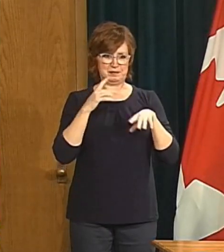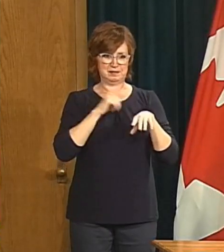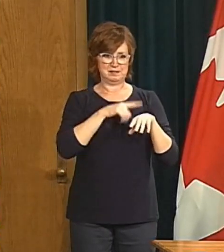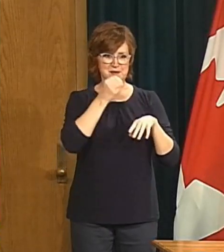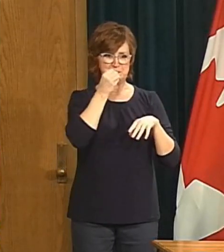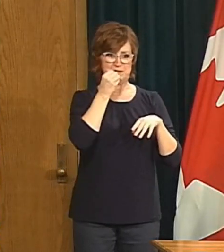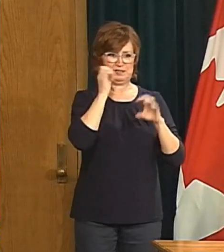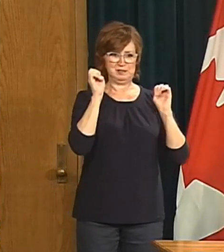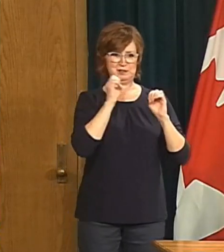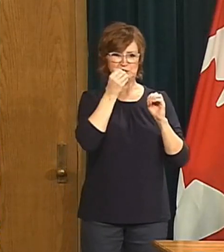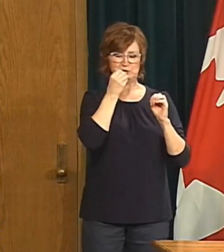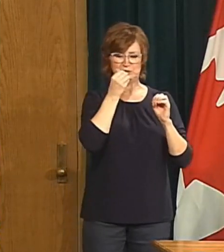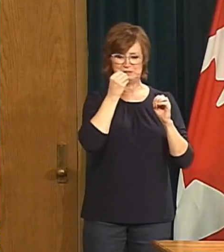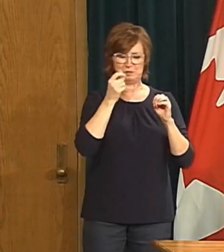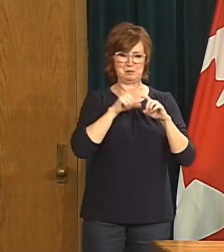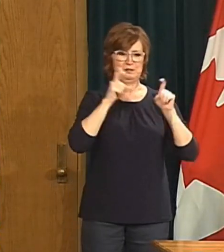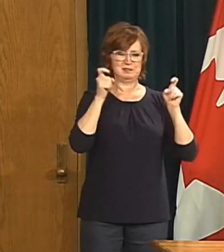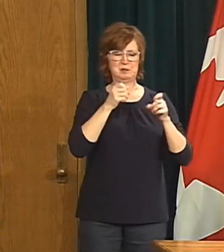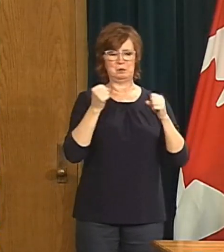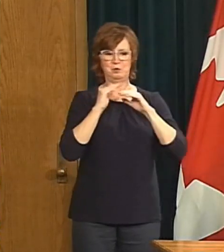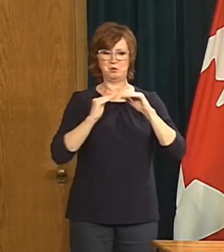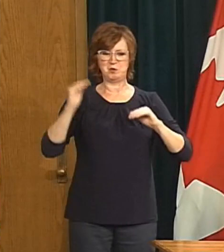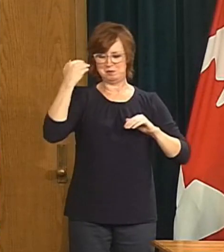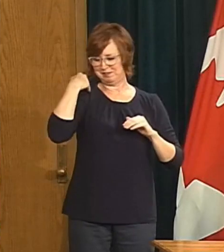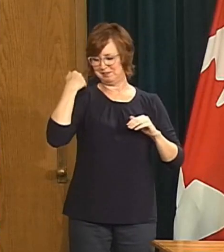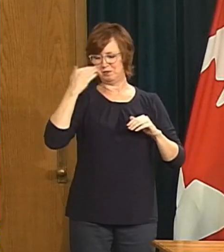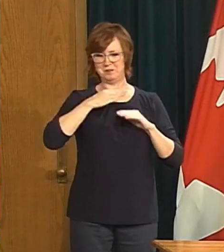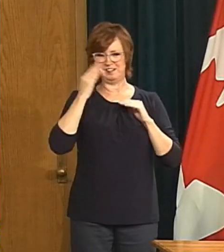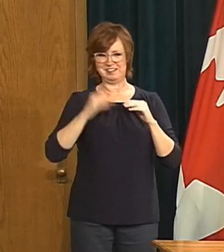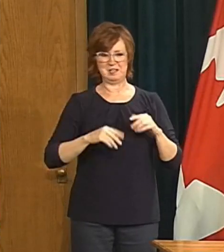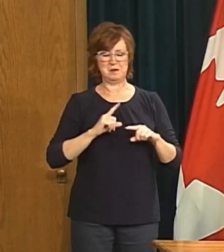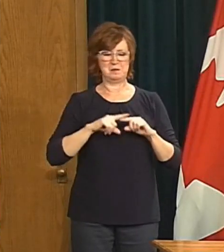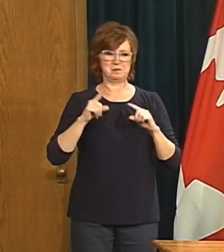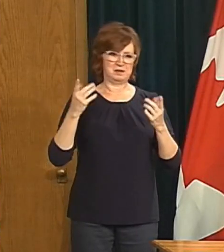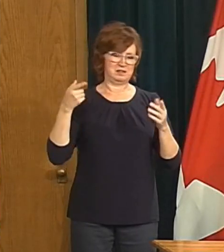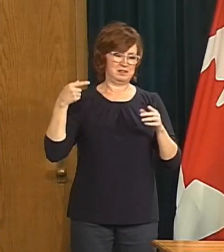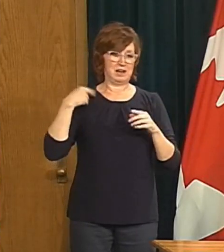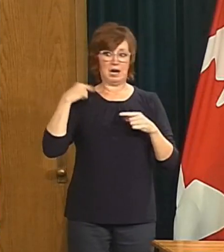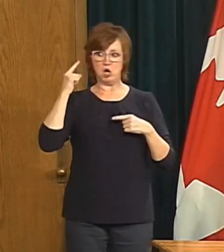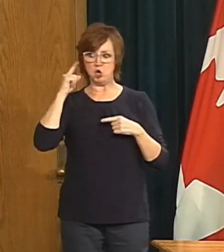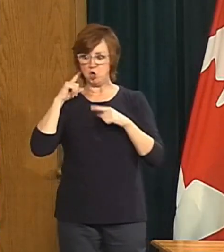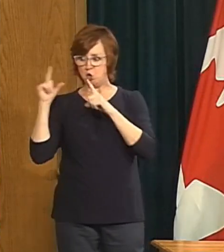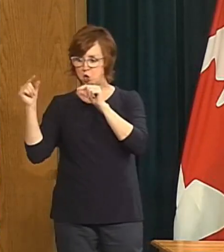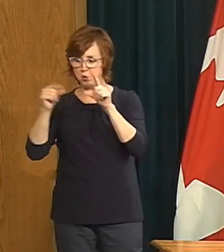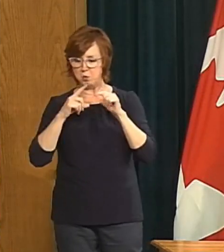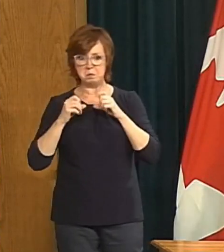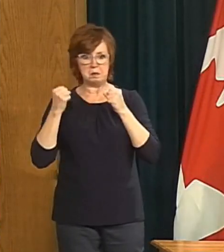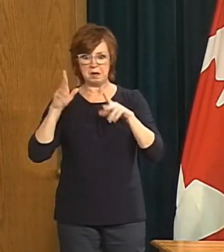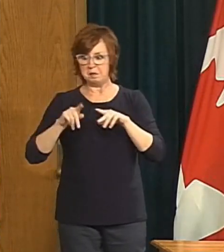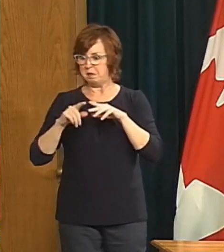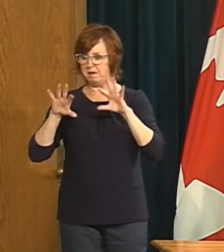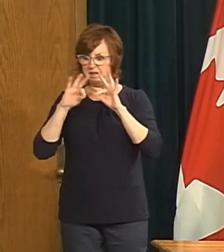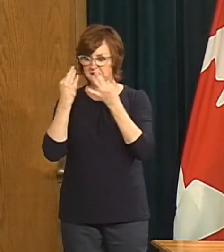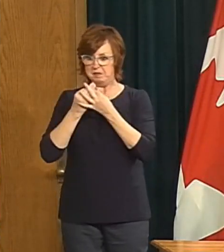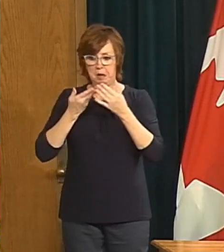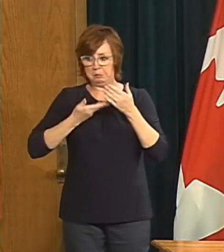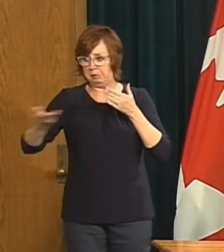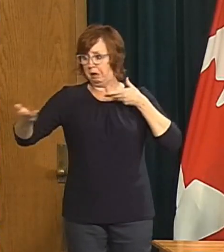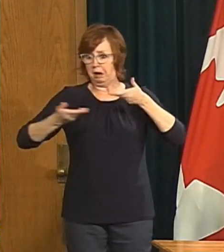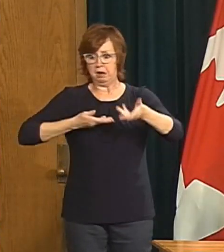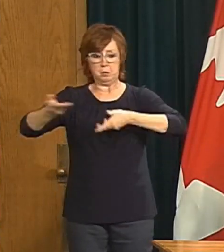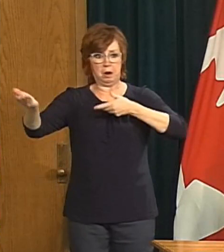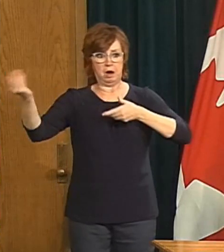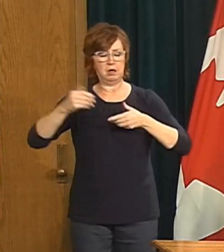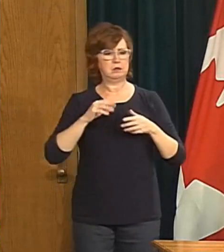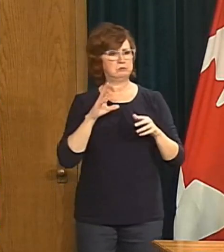of me. But no, I have not heard directly of that. In fact, my wife and I also had the opportunity to go